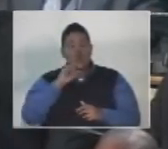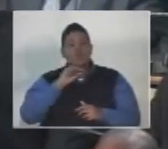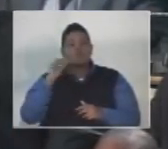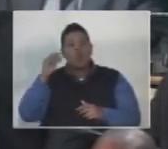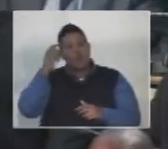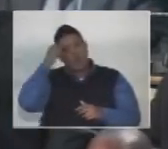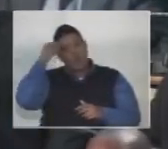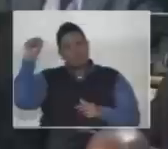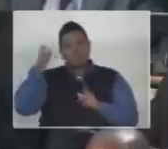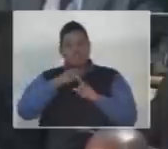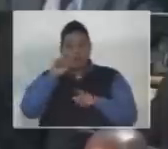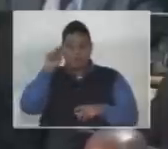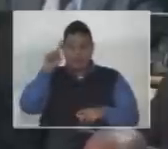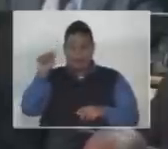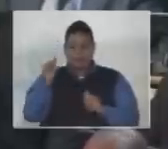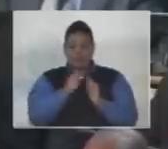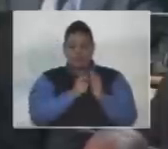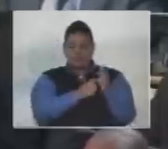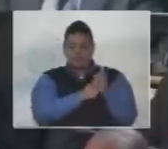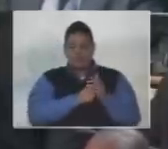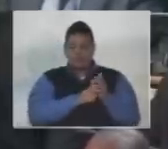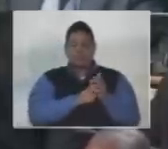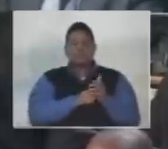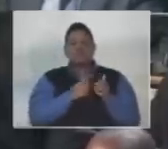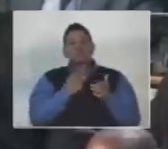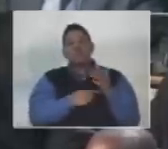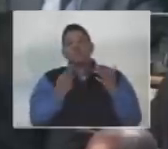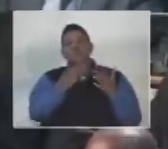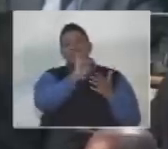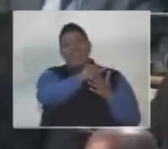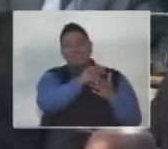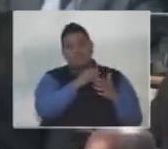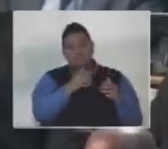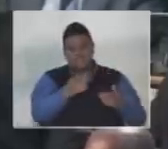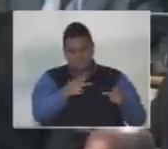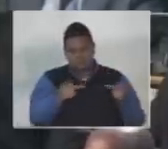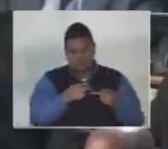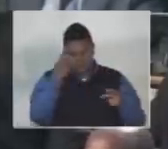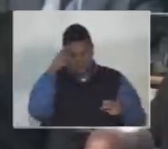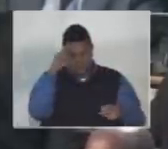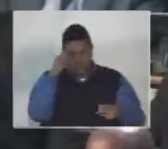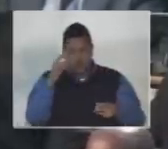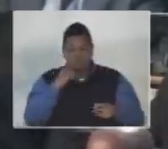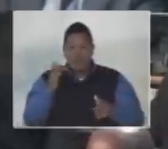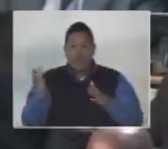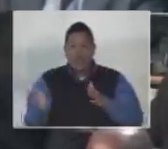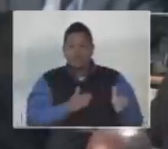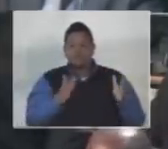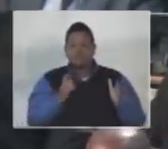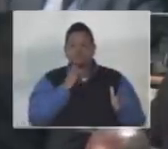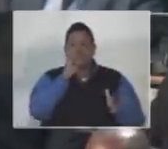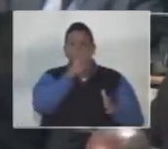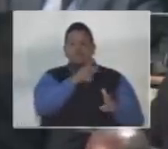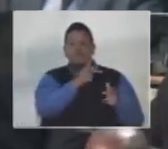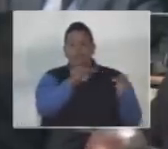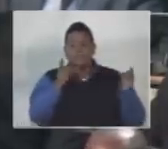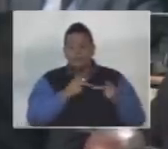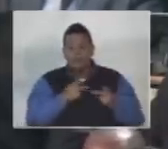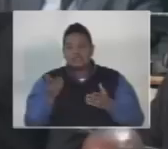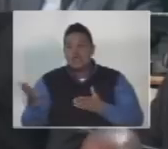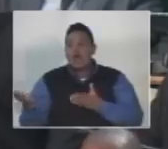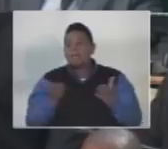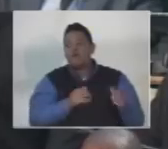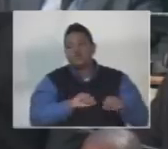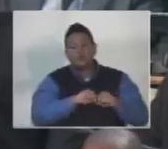nepal with the requisite conditionalities the procurement arrangements are being put in place and ground will be